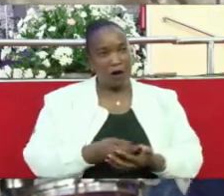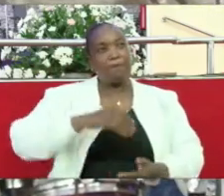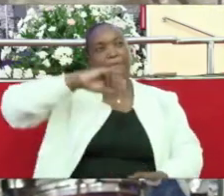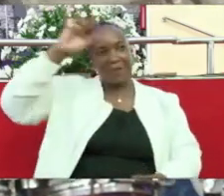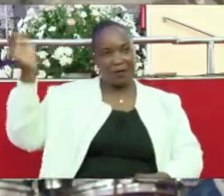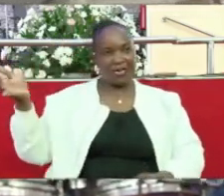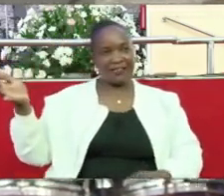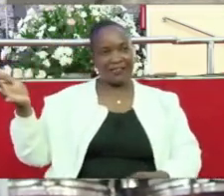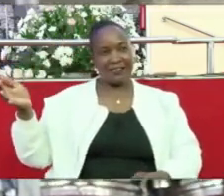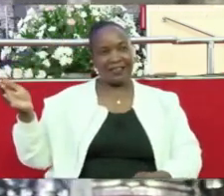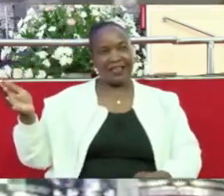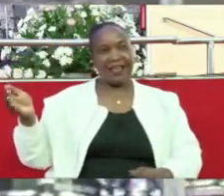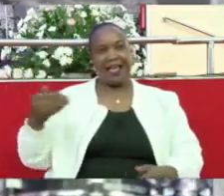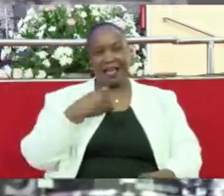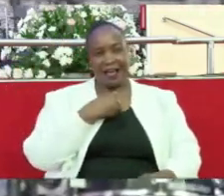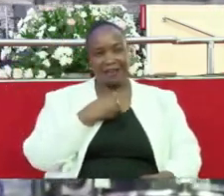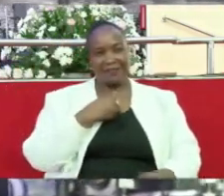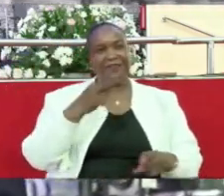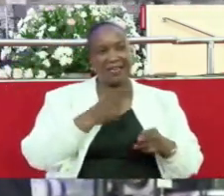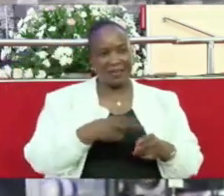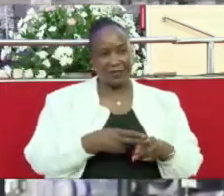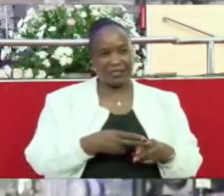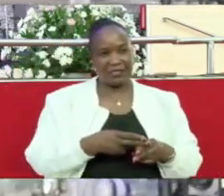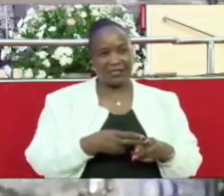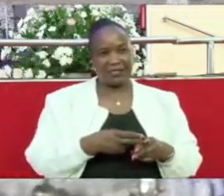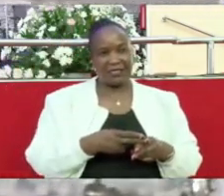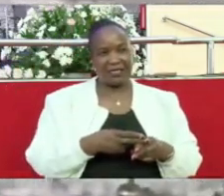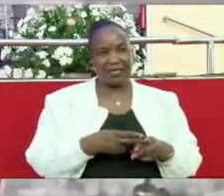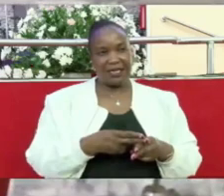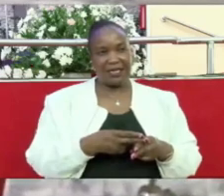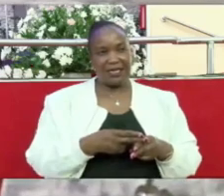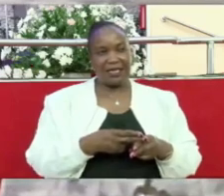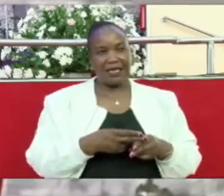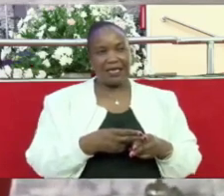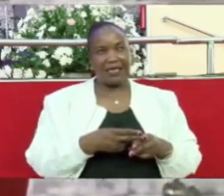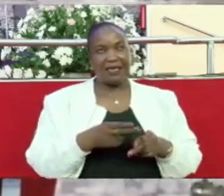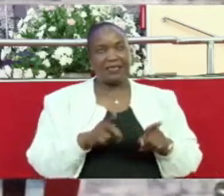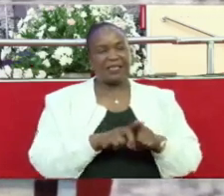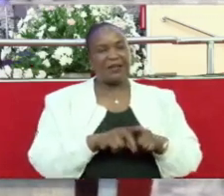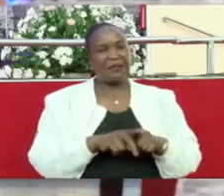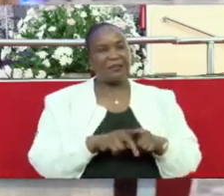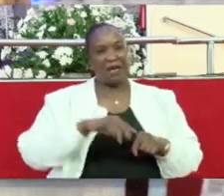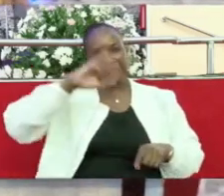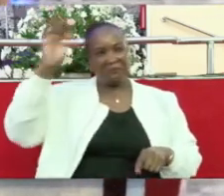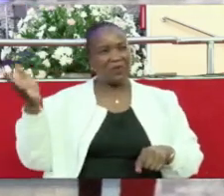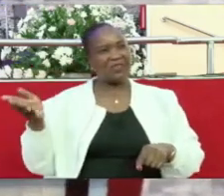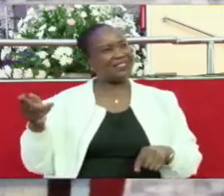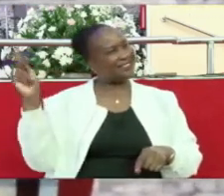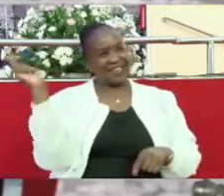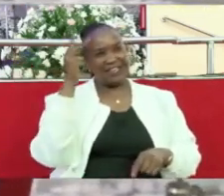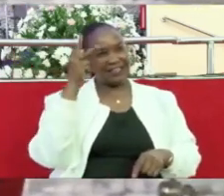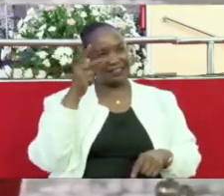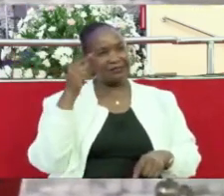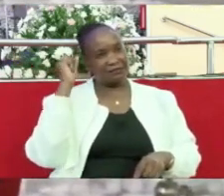of you, ambalo ama kimeinuliwa mbele yako, it has a characteristic of a mountain. Iko na tabia kama ya mlima. Maybe it's like a hill. Pengine ni